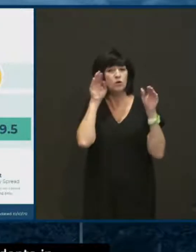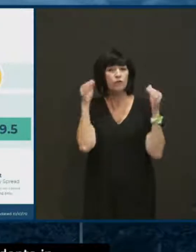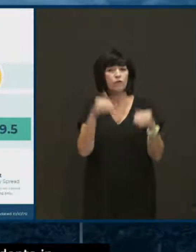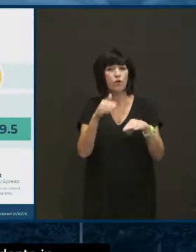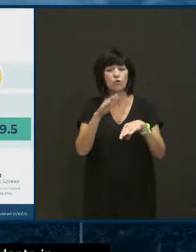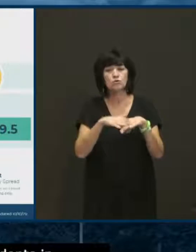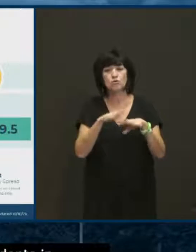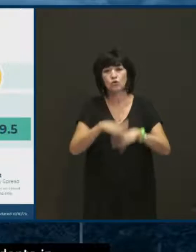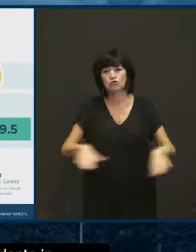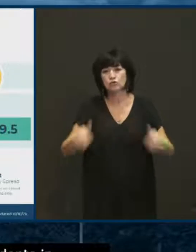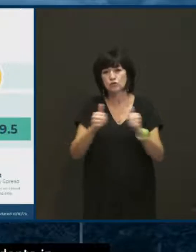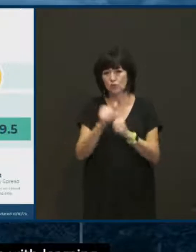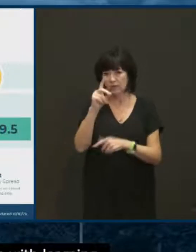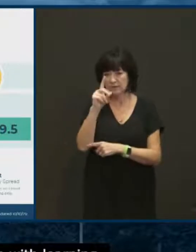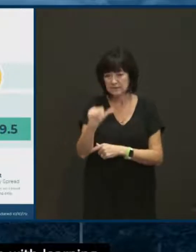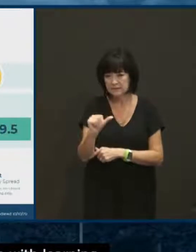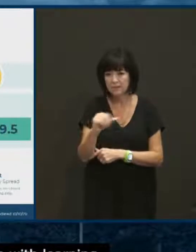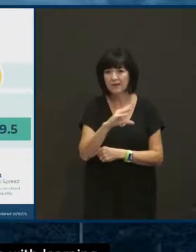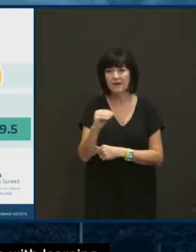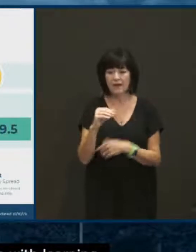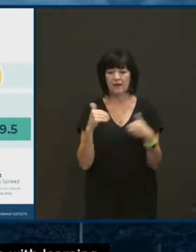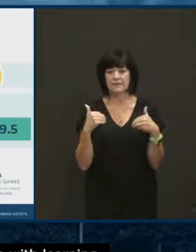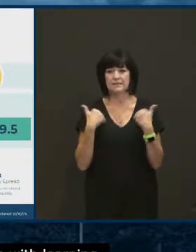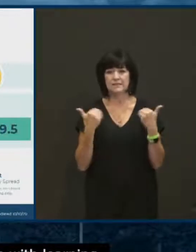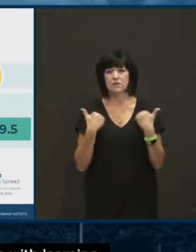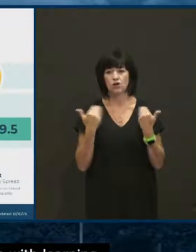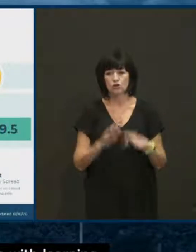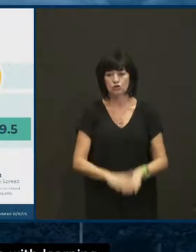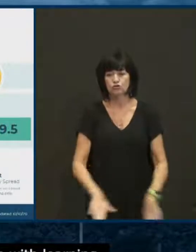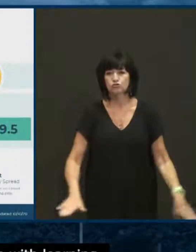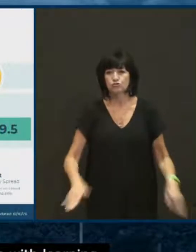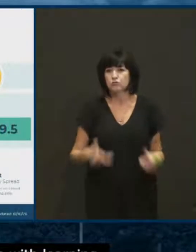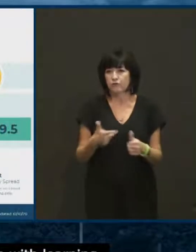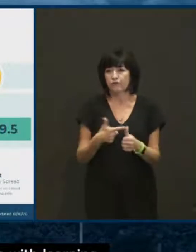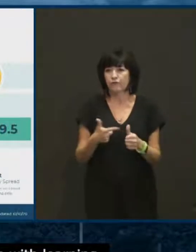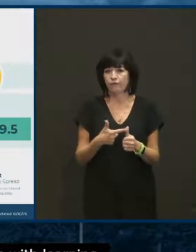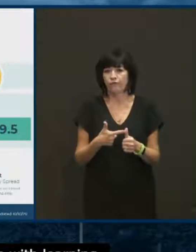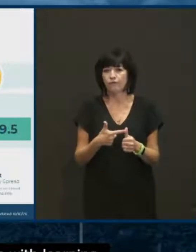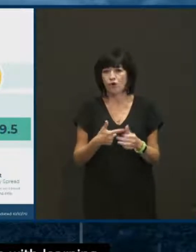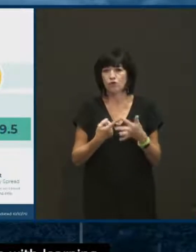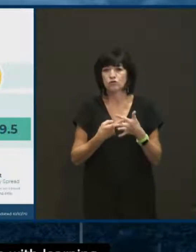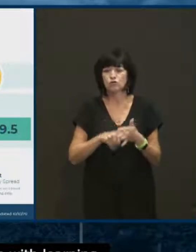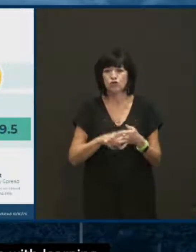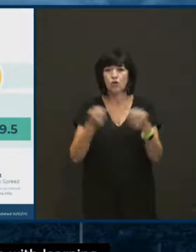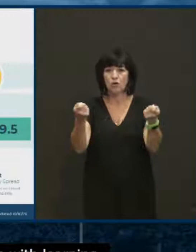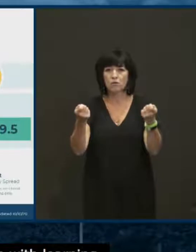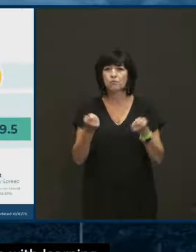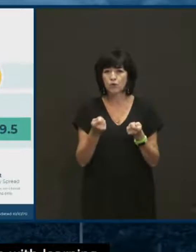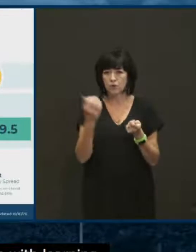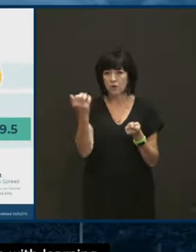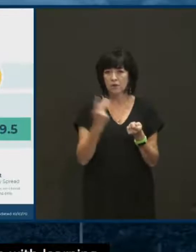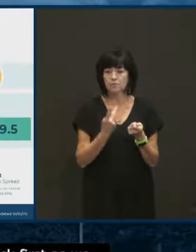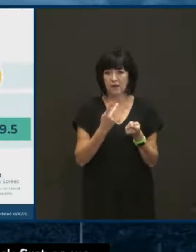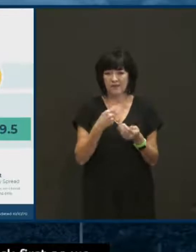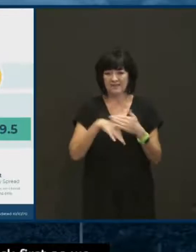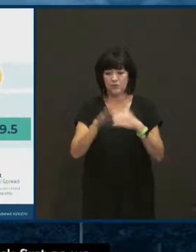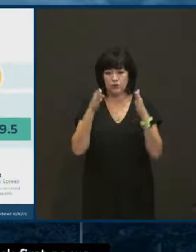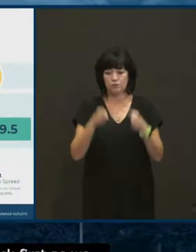and the elementary children, to bring them back first as we move into the end of October and into